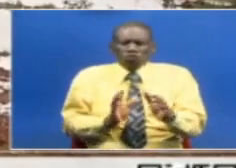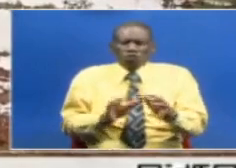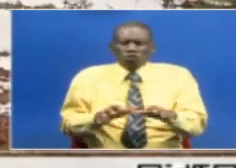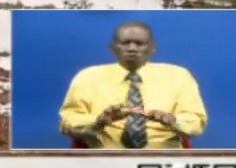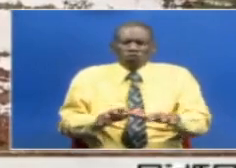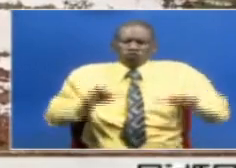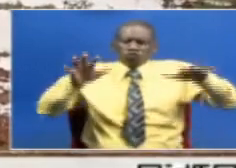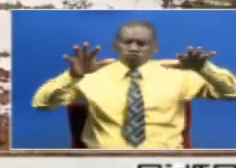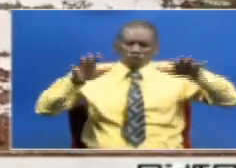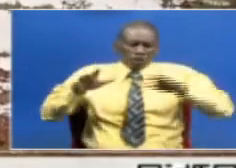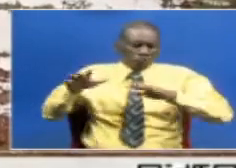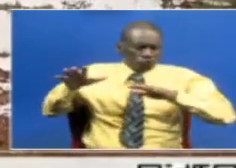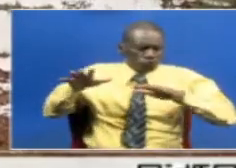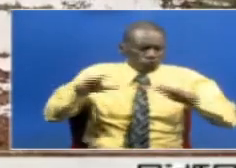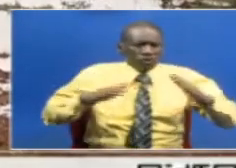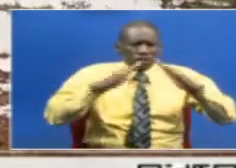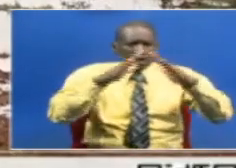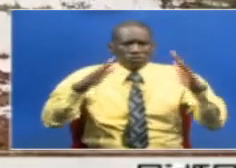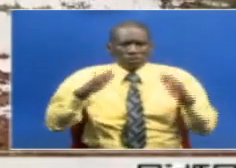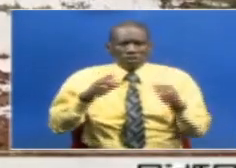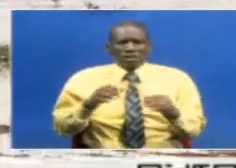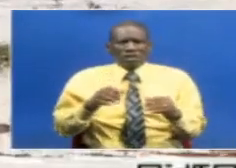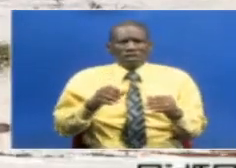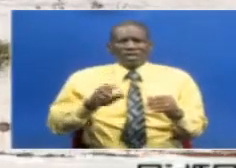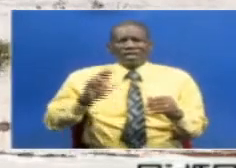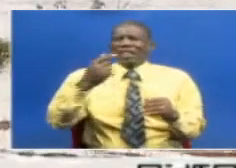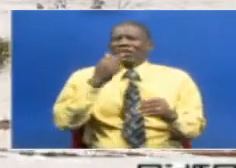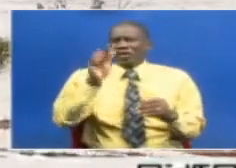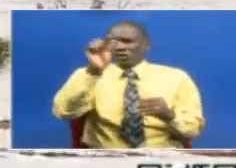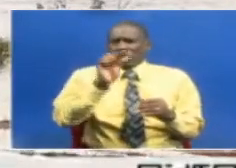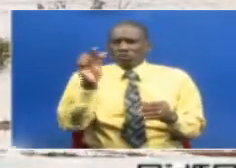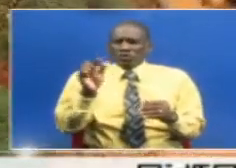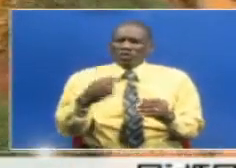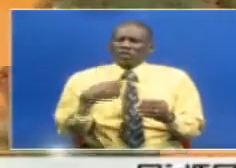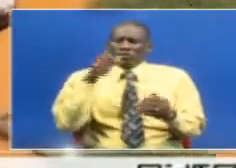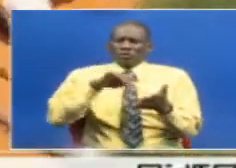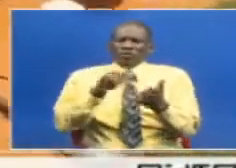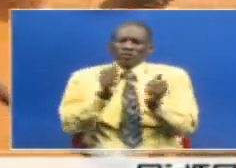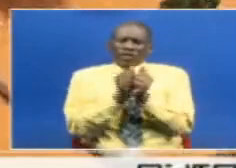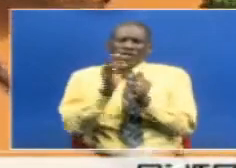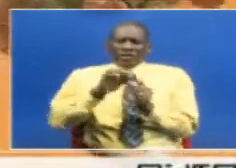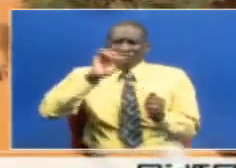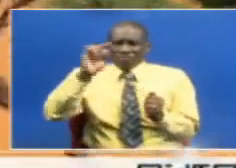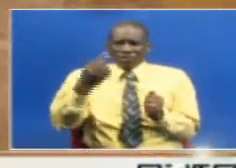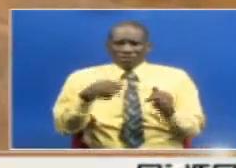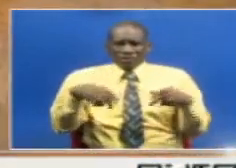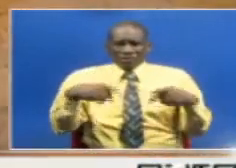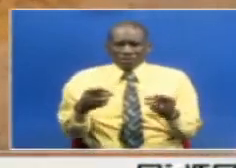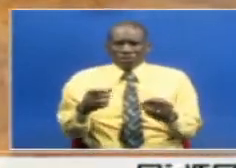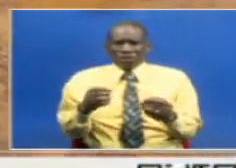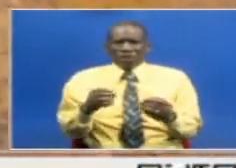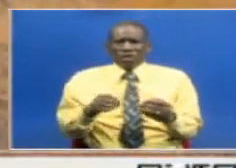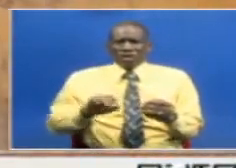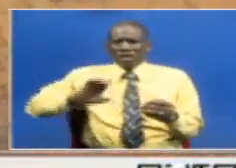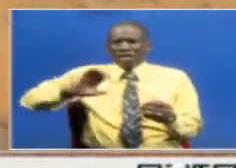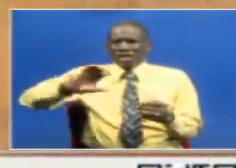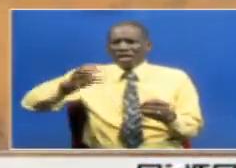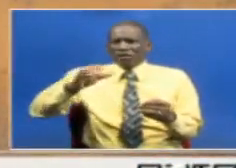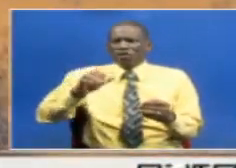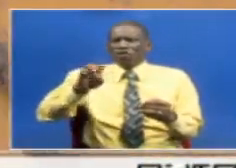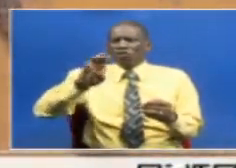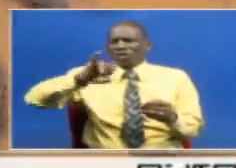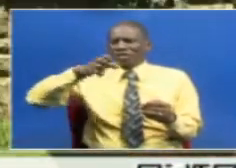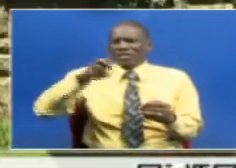homesteads. According to Kenya Red Cross Society, 13,473 people residing in the counties of Wajir, Garissa and Mandera are the